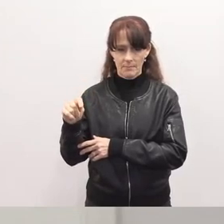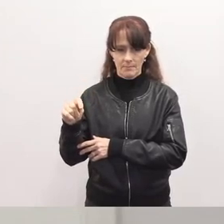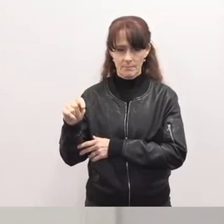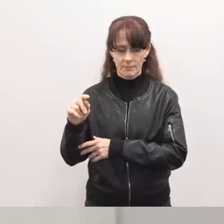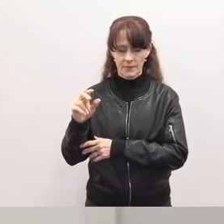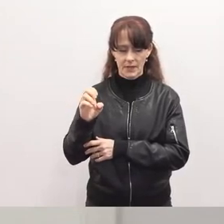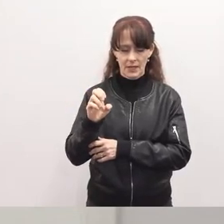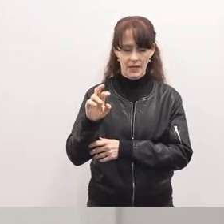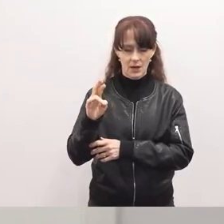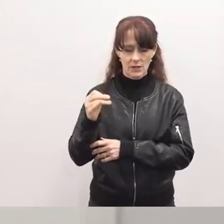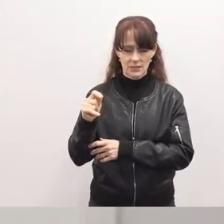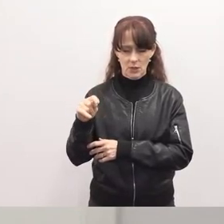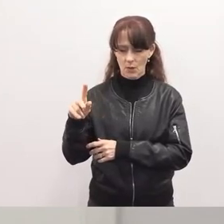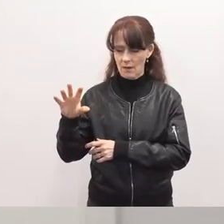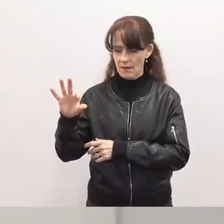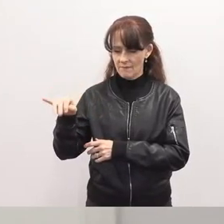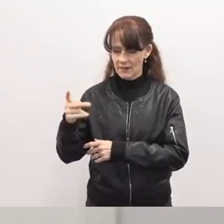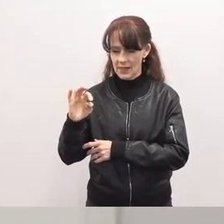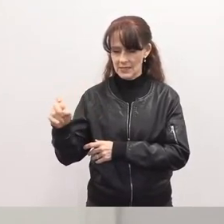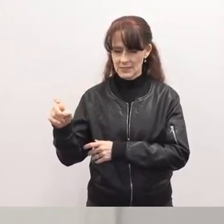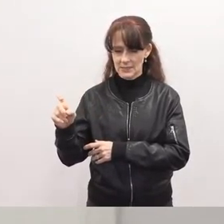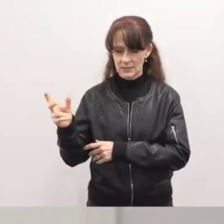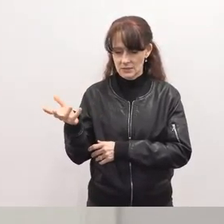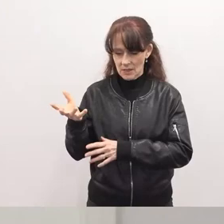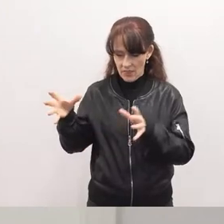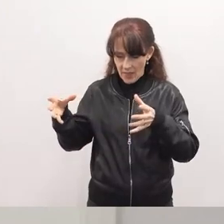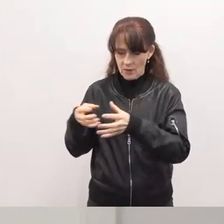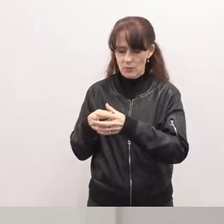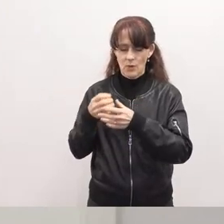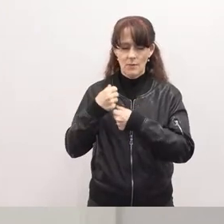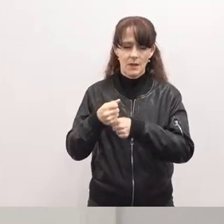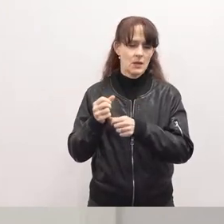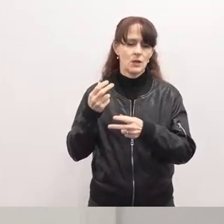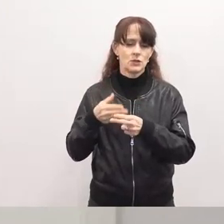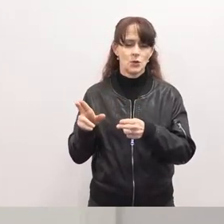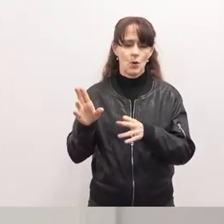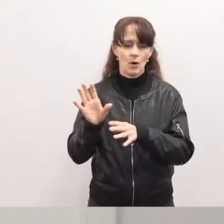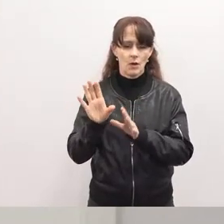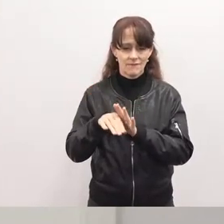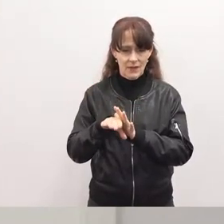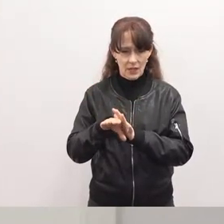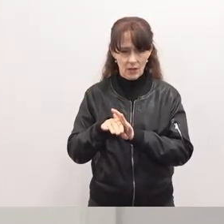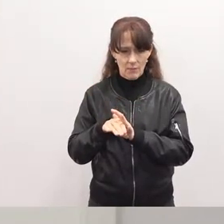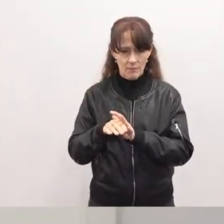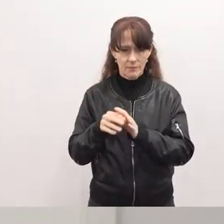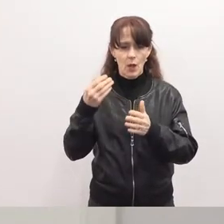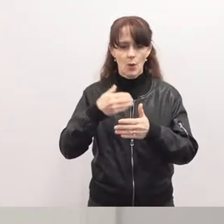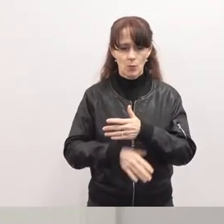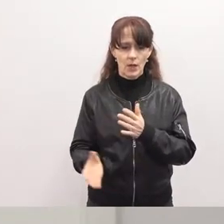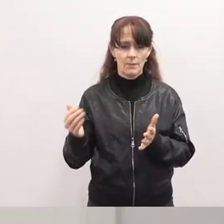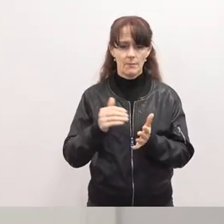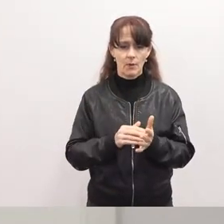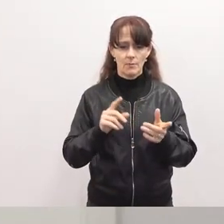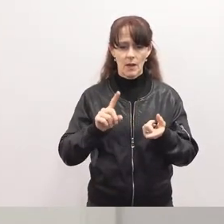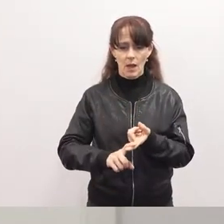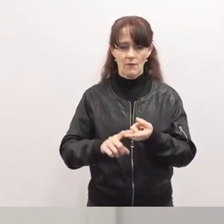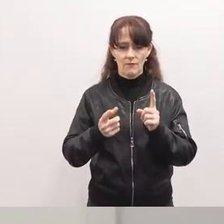Felix. They worked together to make a short film, a drama called Rebirth. Rebirth is a story of a